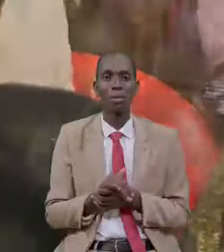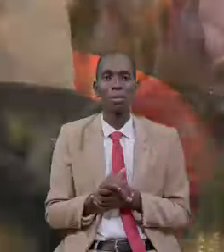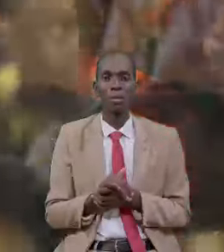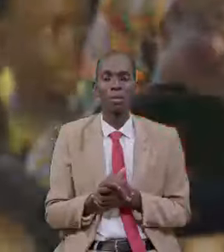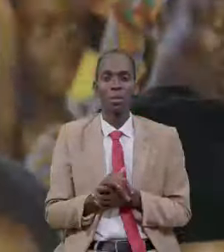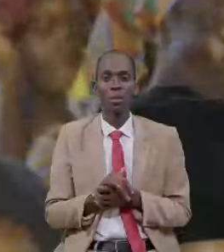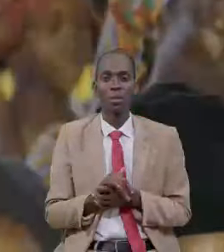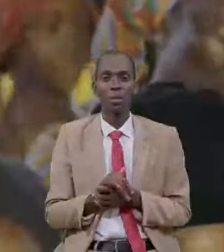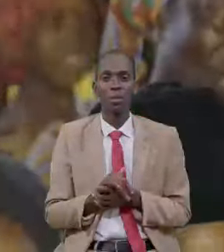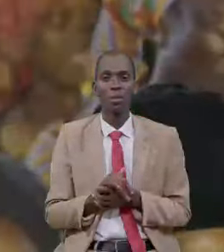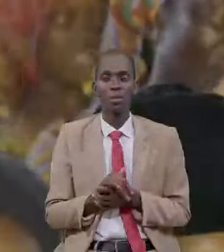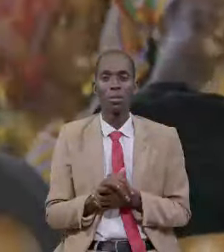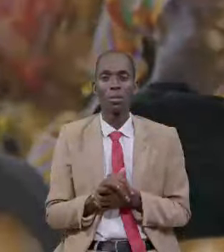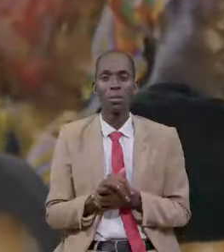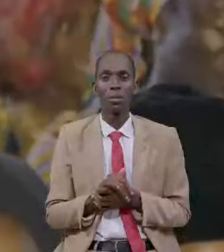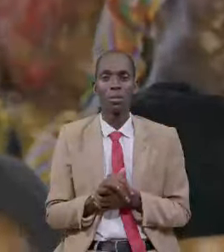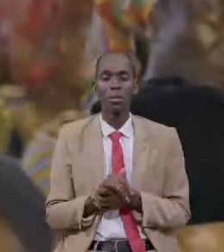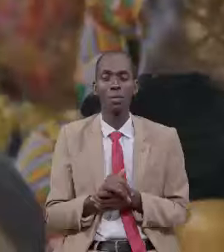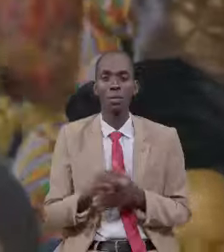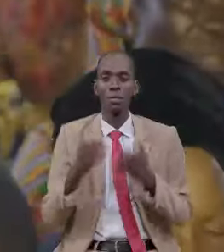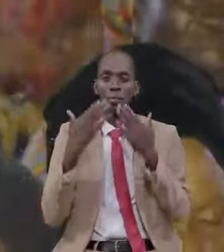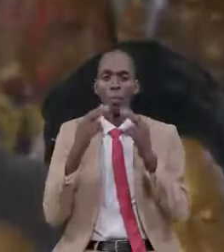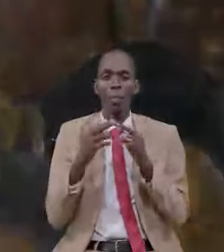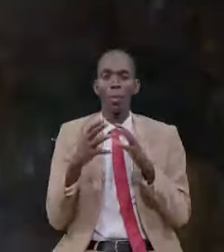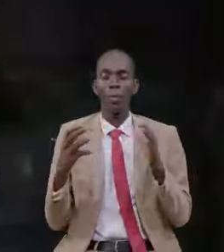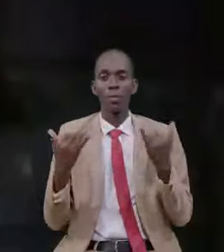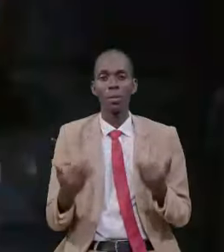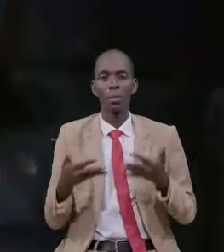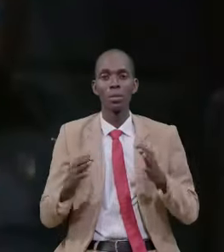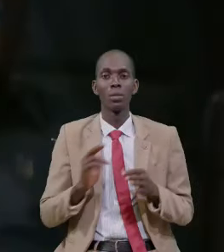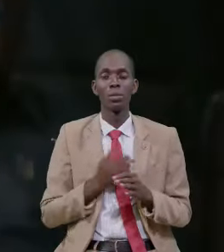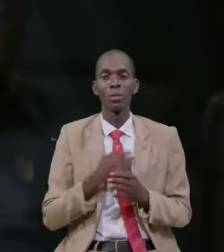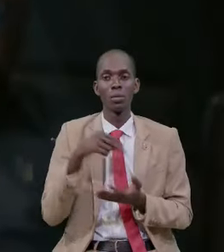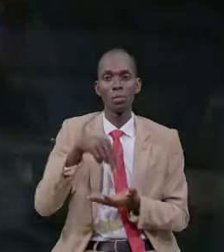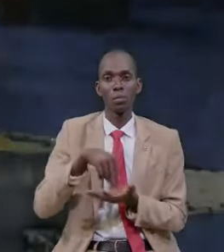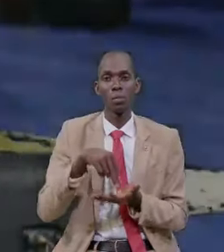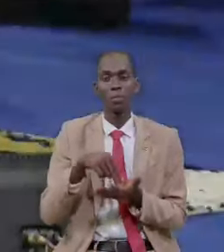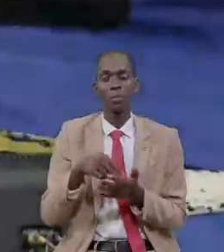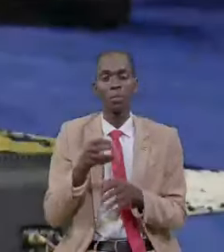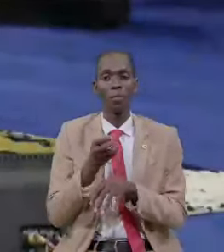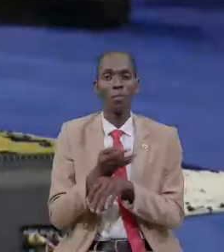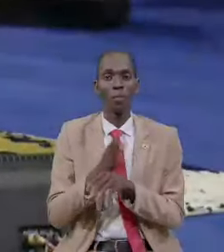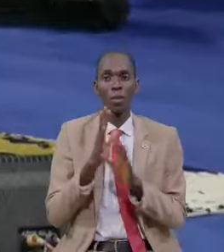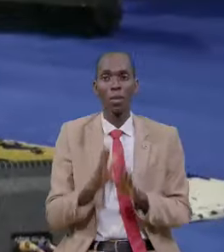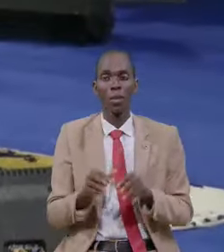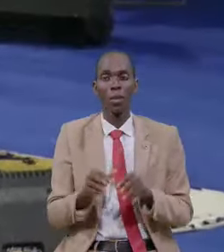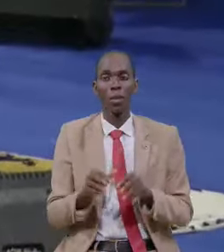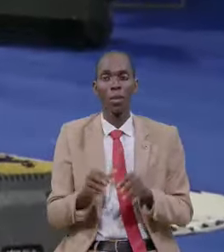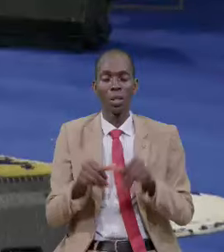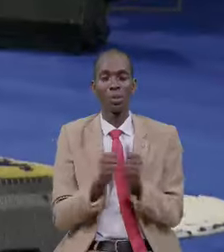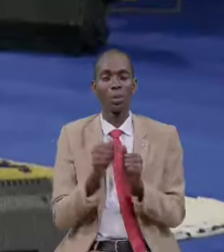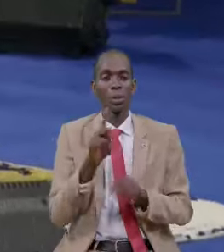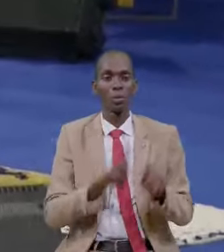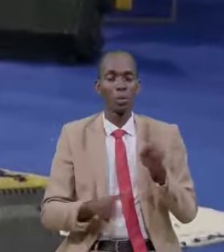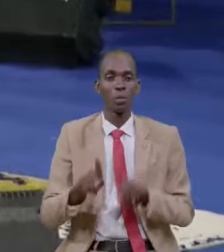Thank you very much. Shall we all rise up on our feet? Please, counselors, remain with the brethren as